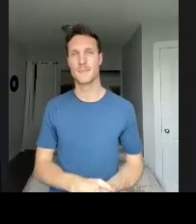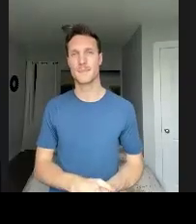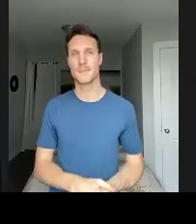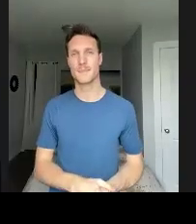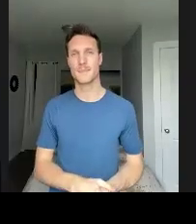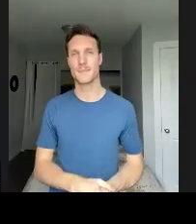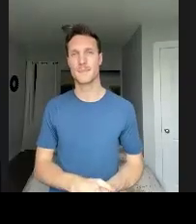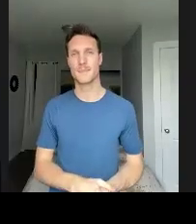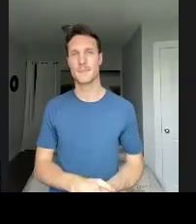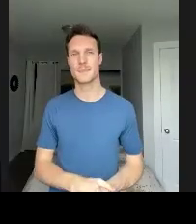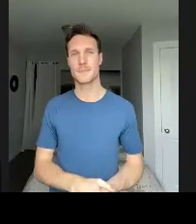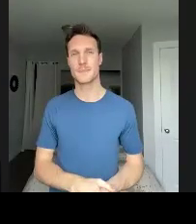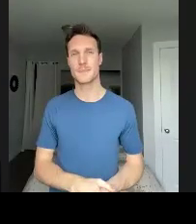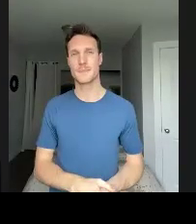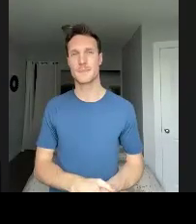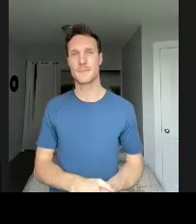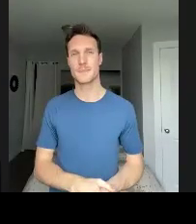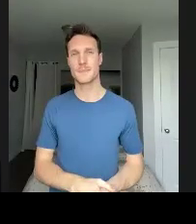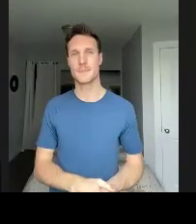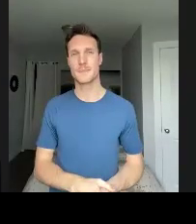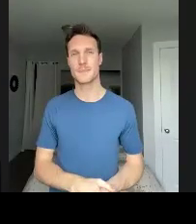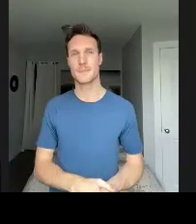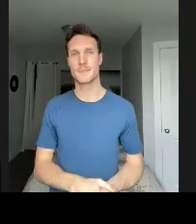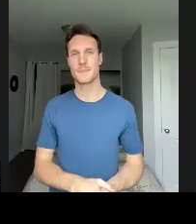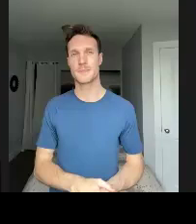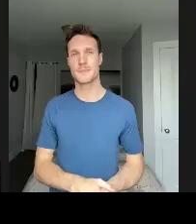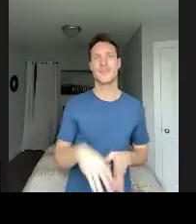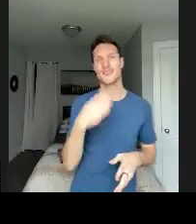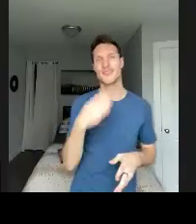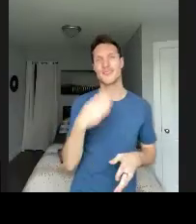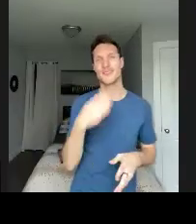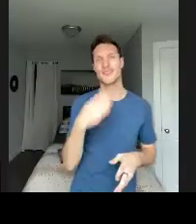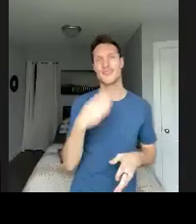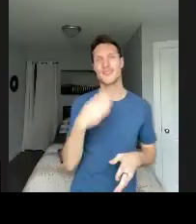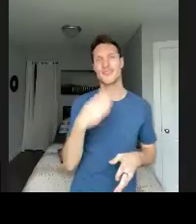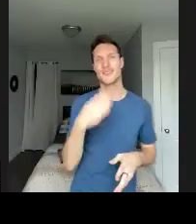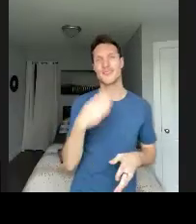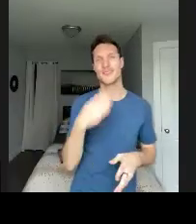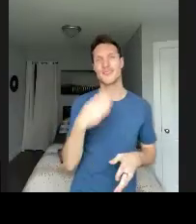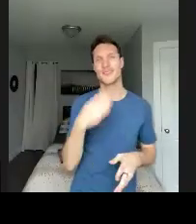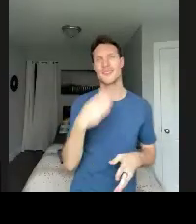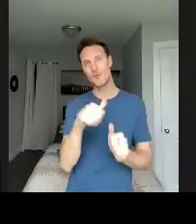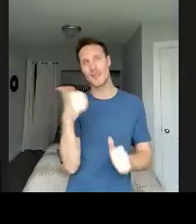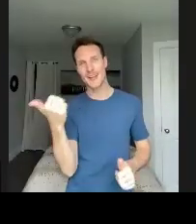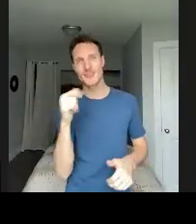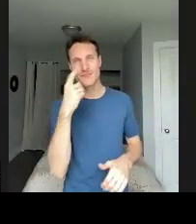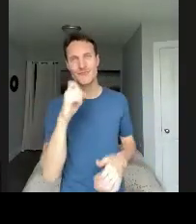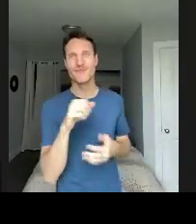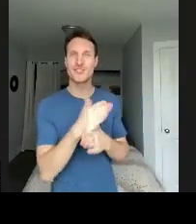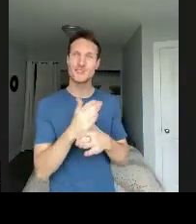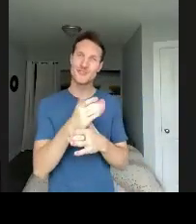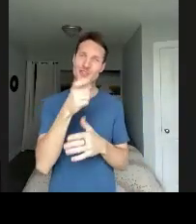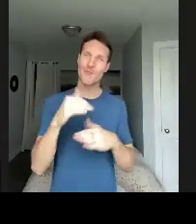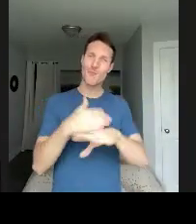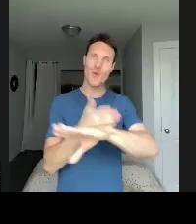Wonderful. Thank you, Seth, and everyone else for sharing your updates and keeping folks informed